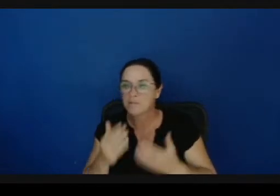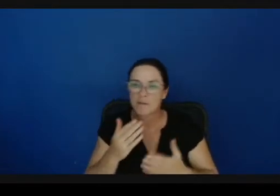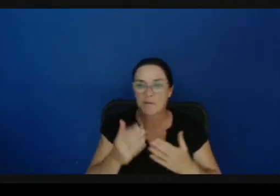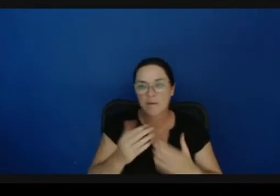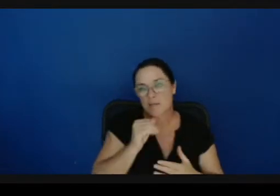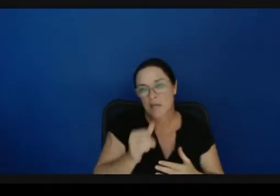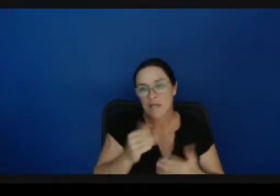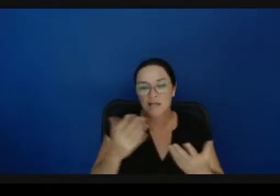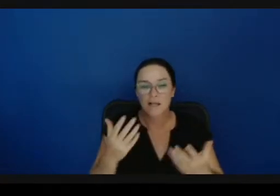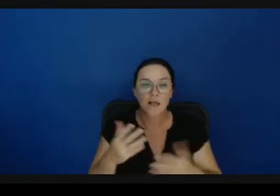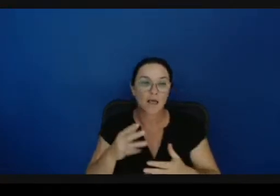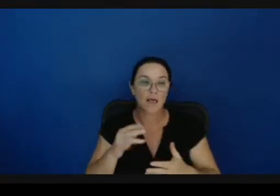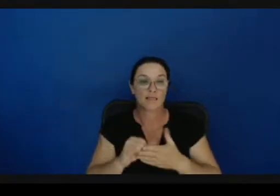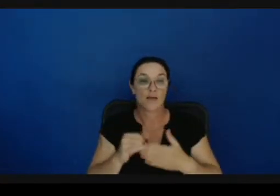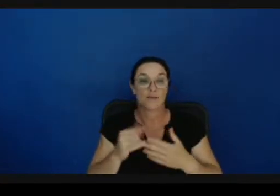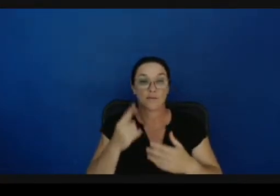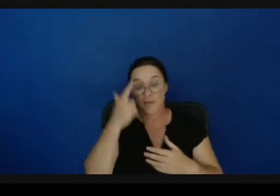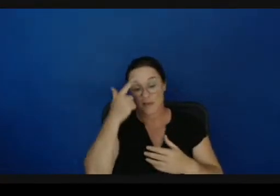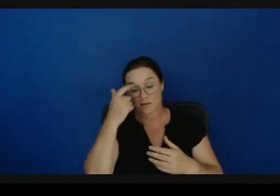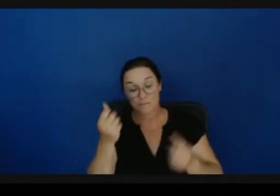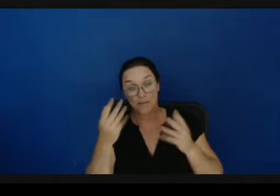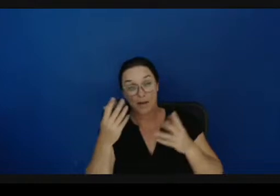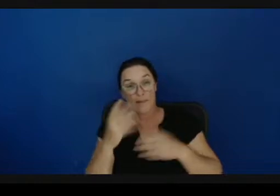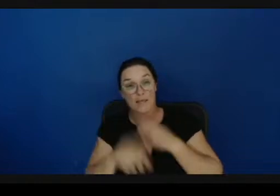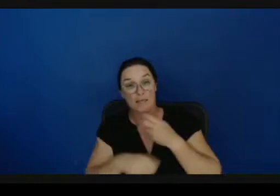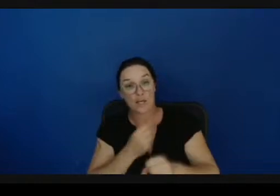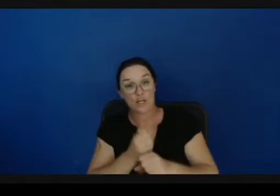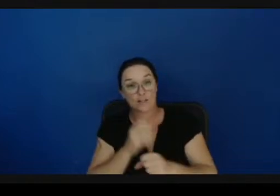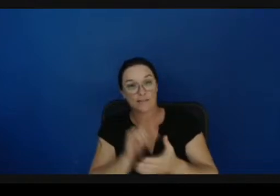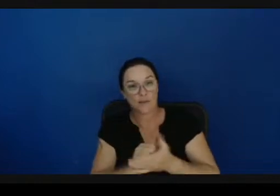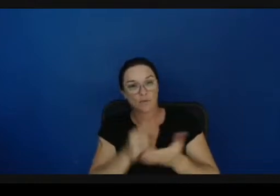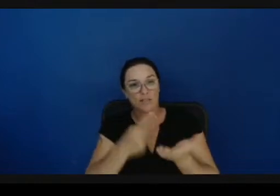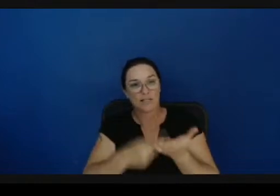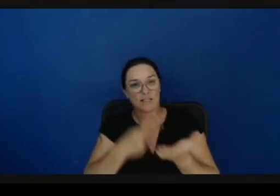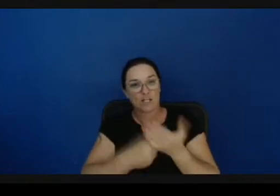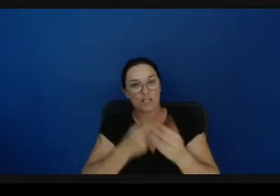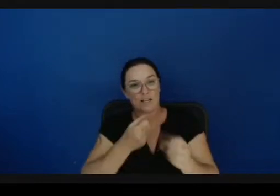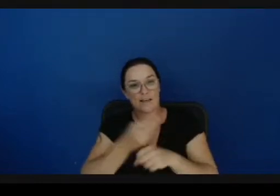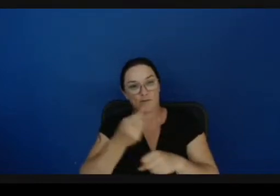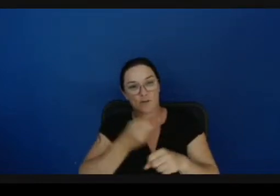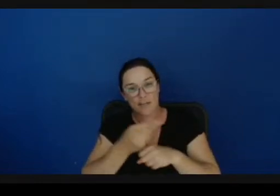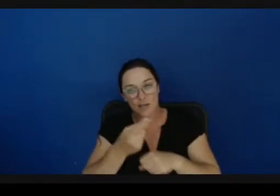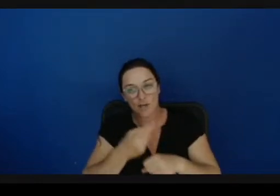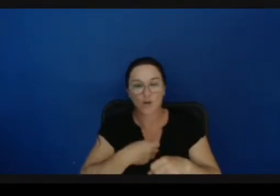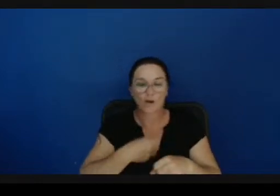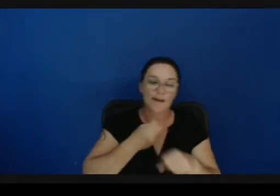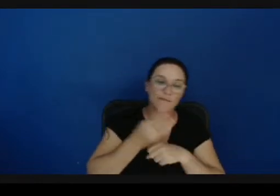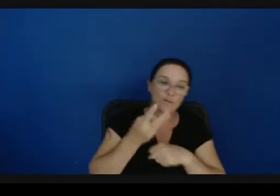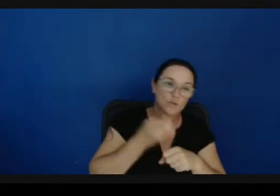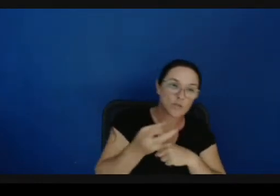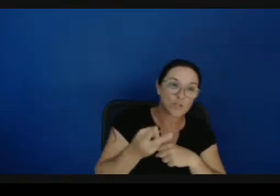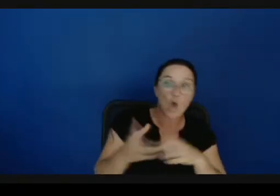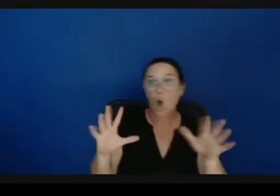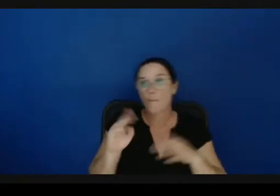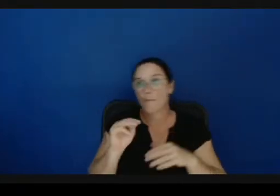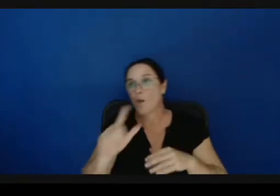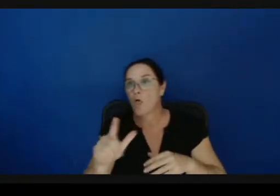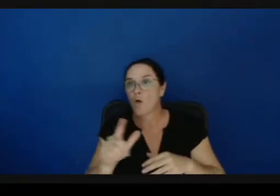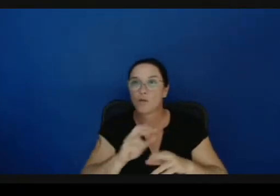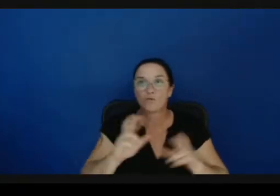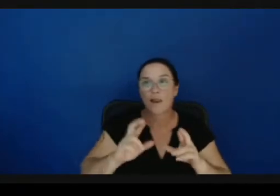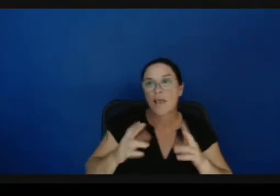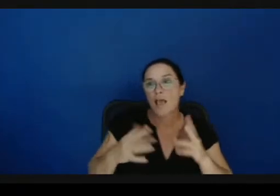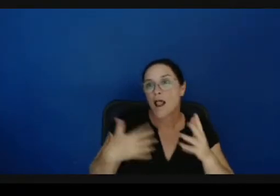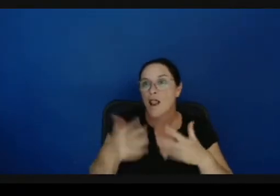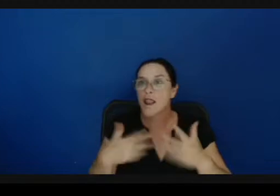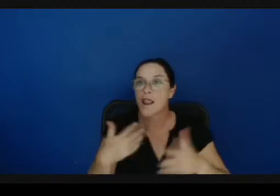to to- the decades before that, where that was the talk every year or two, like type of Right. thing. Like, oh, Mauna Loa is ramping up. It's